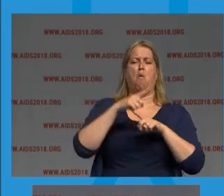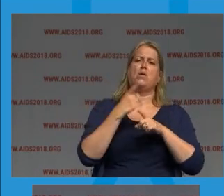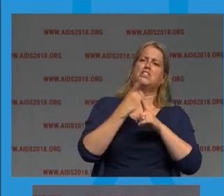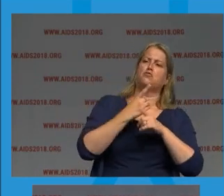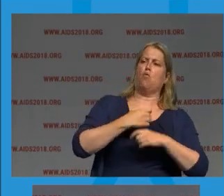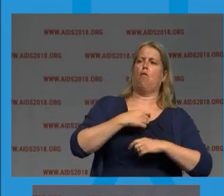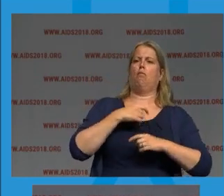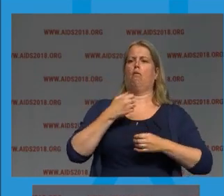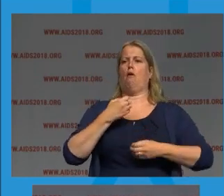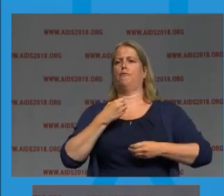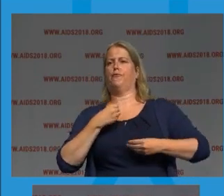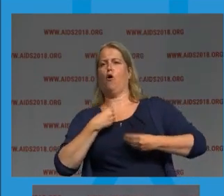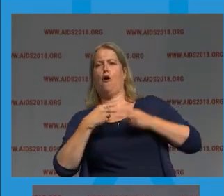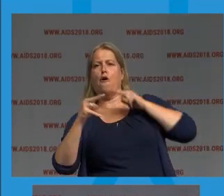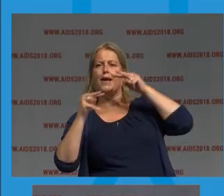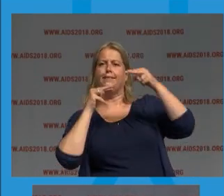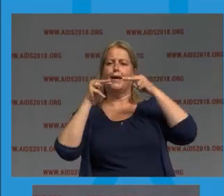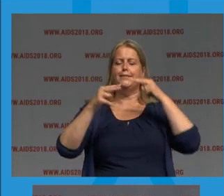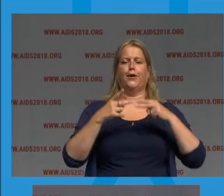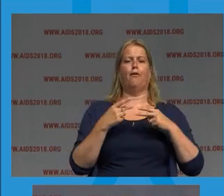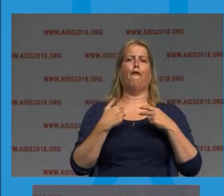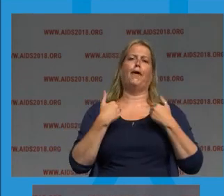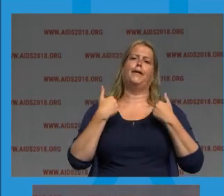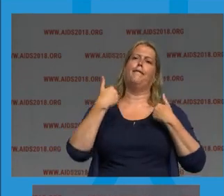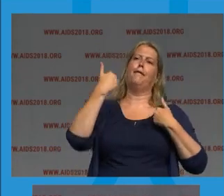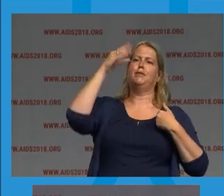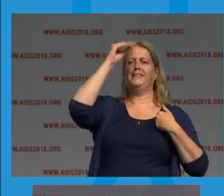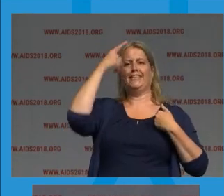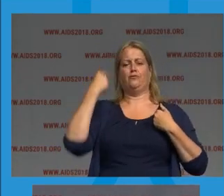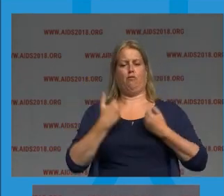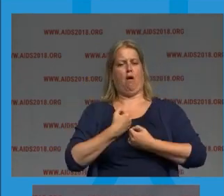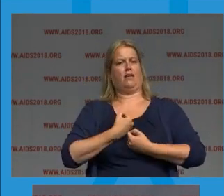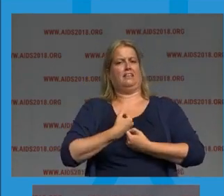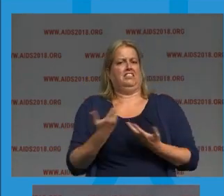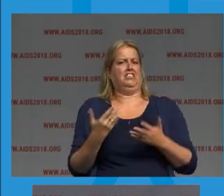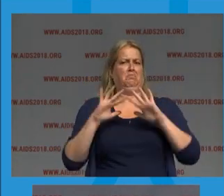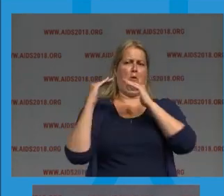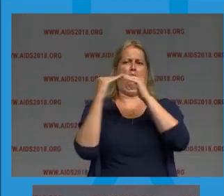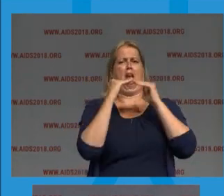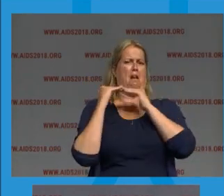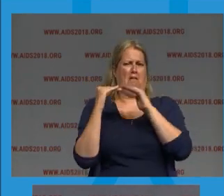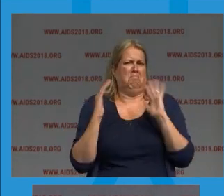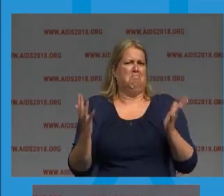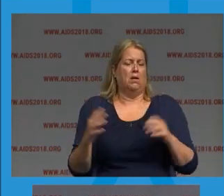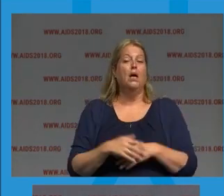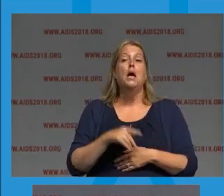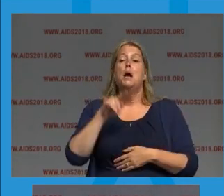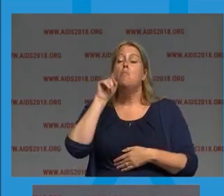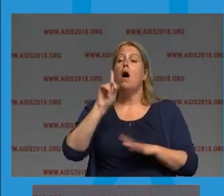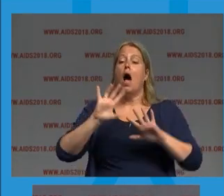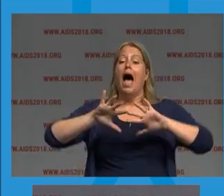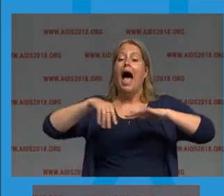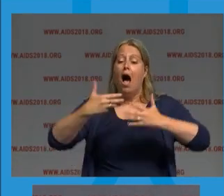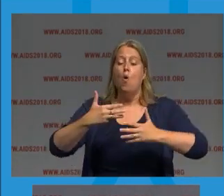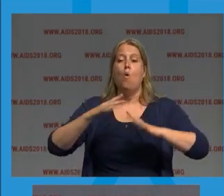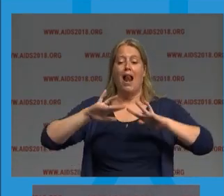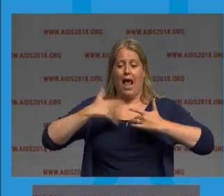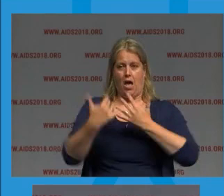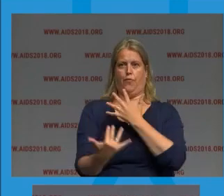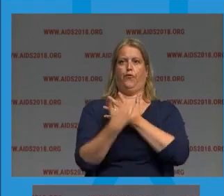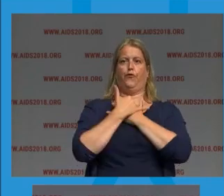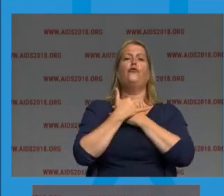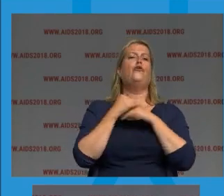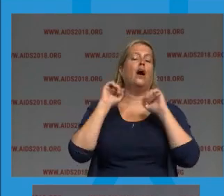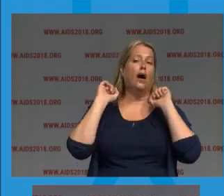gender identity, that these things hold true across regions. But of course there are differences in terms of how people are able to live their lives,